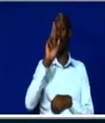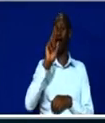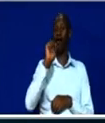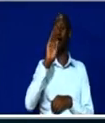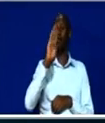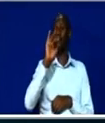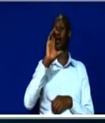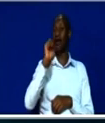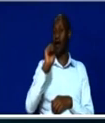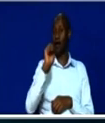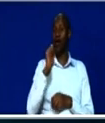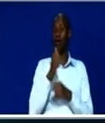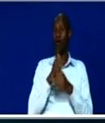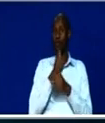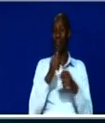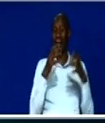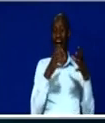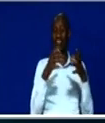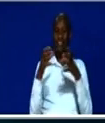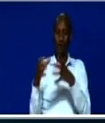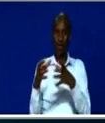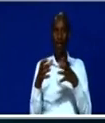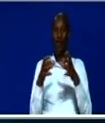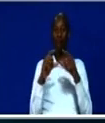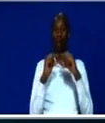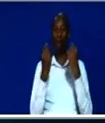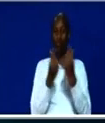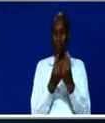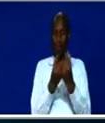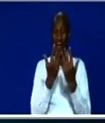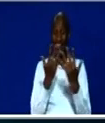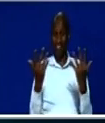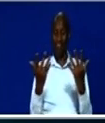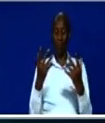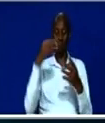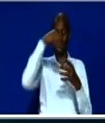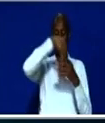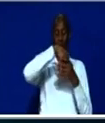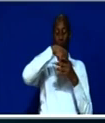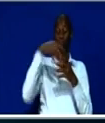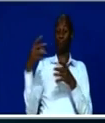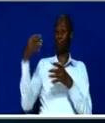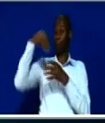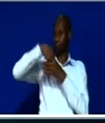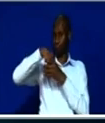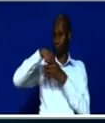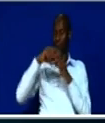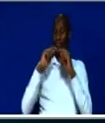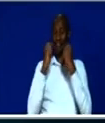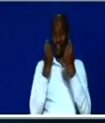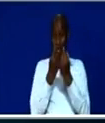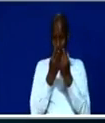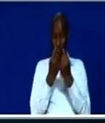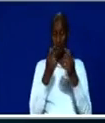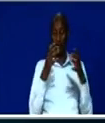coffee. The types, category or group an item belongs to. That is what we mean by a type.